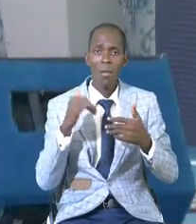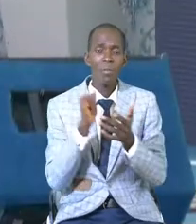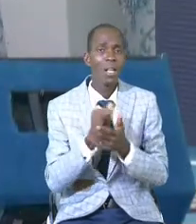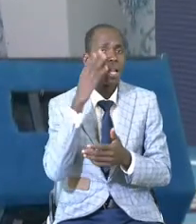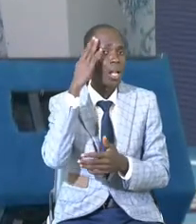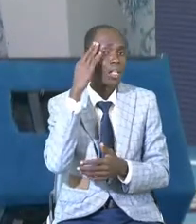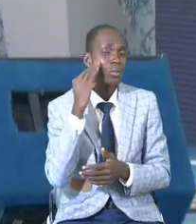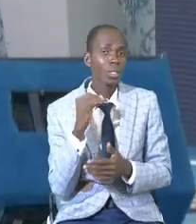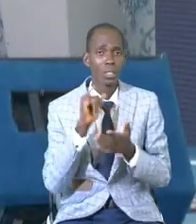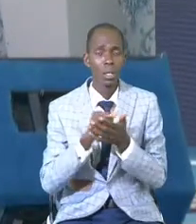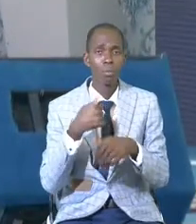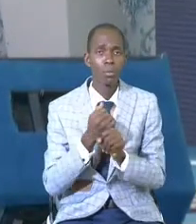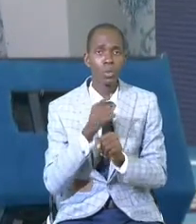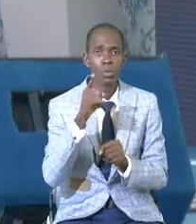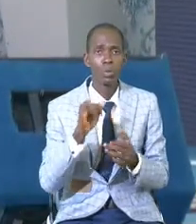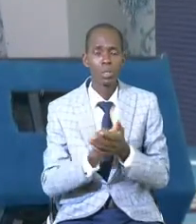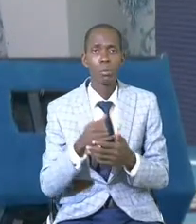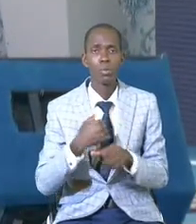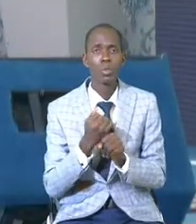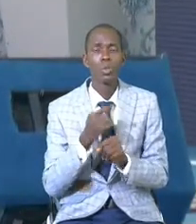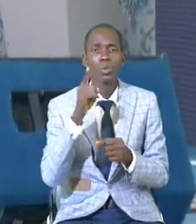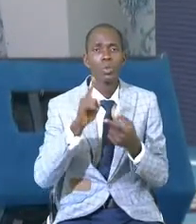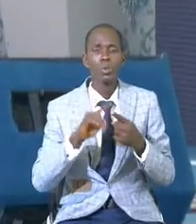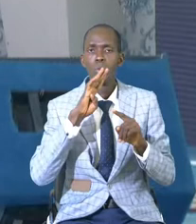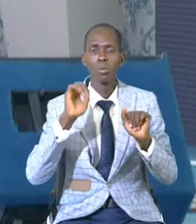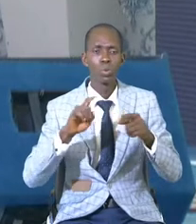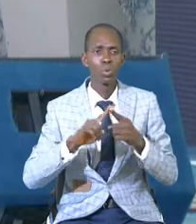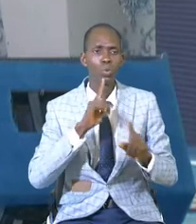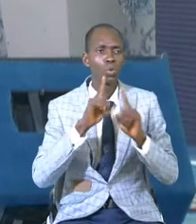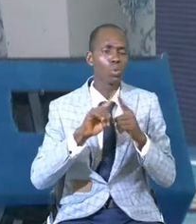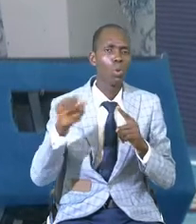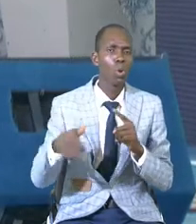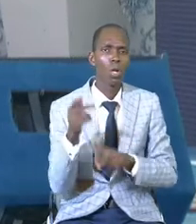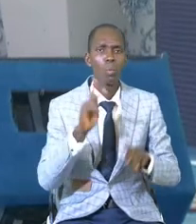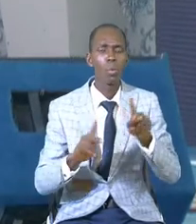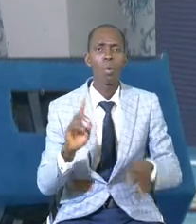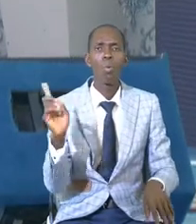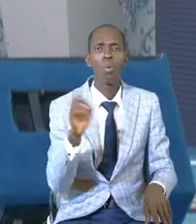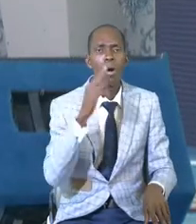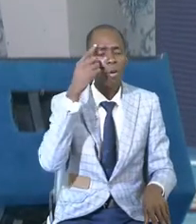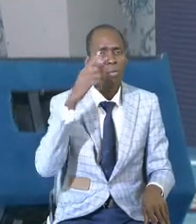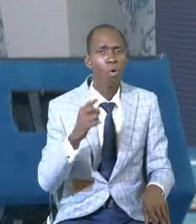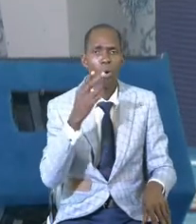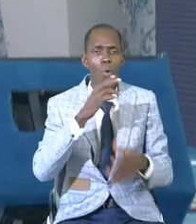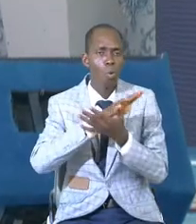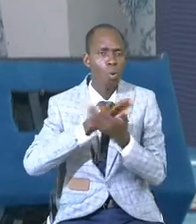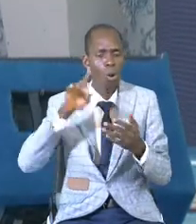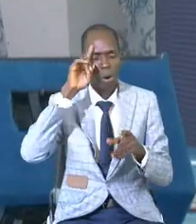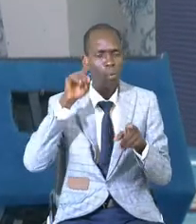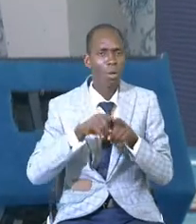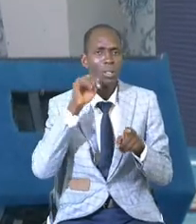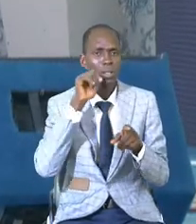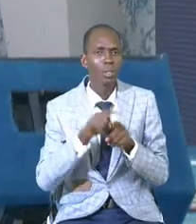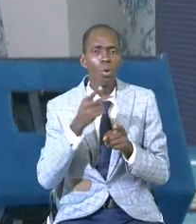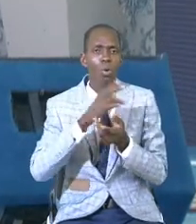that qualifies you to be able to talk to other people. Wherefore, holy brethren, holy